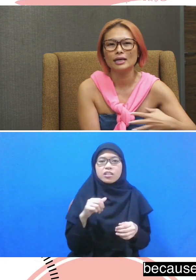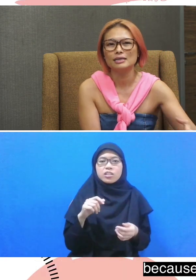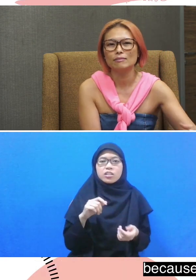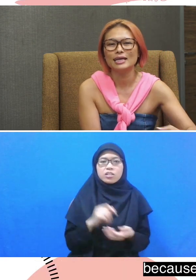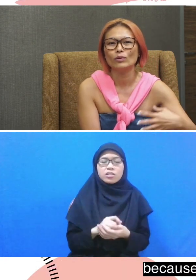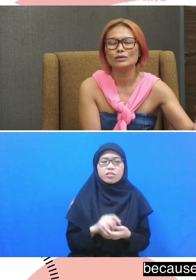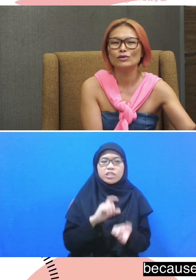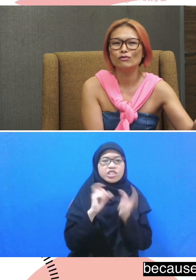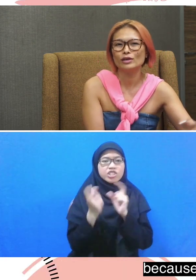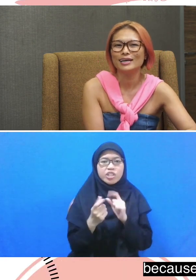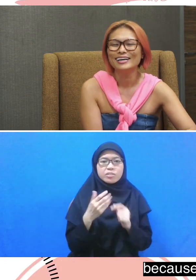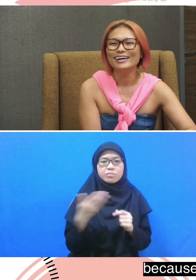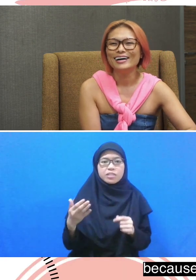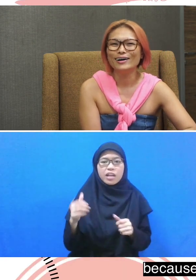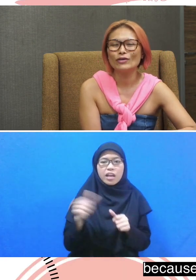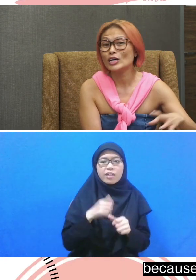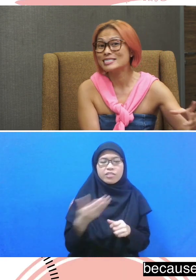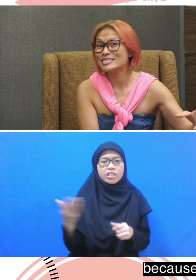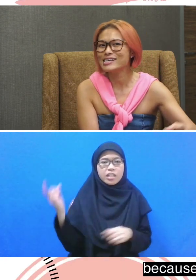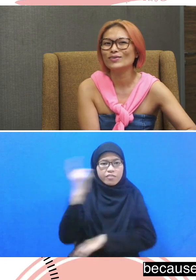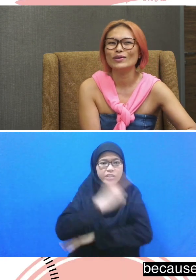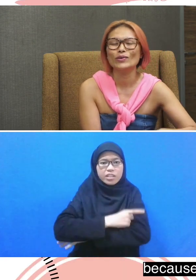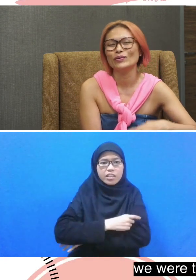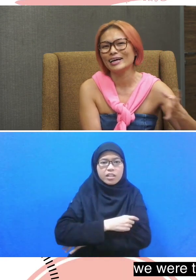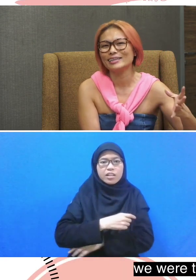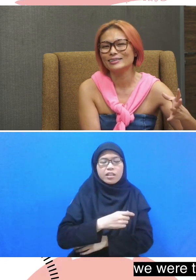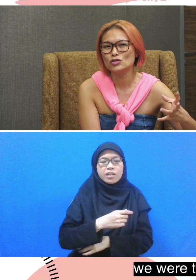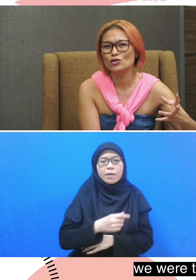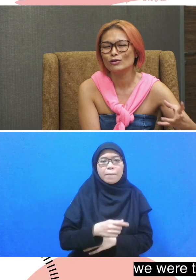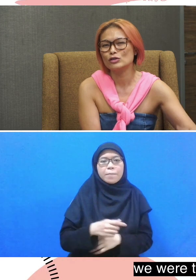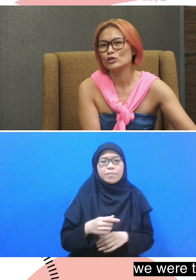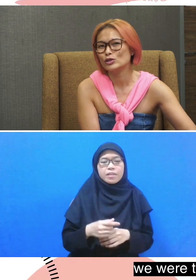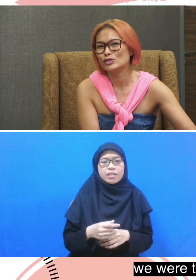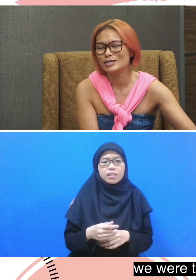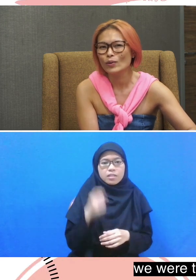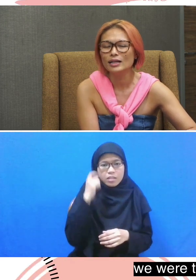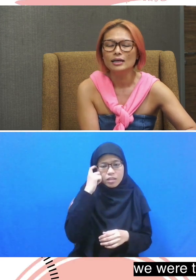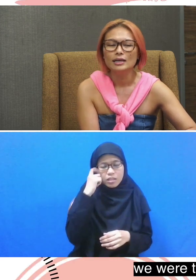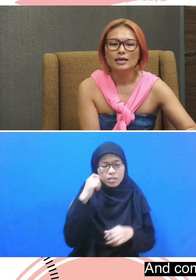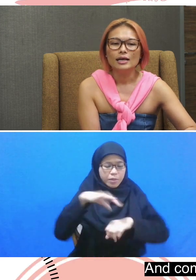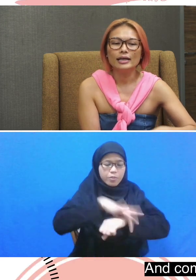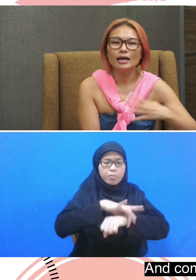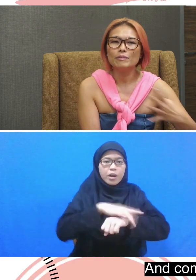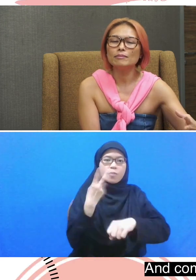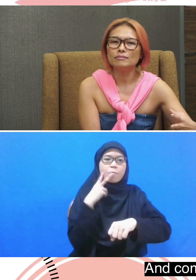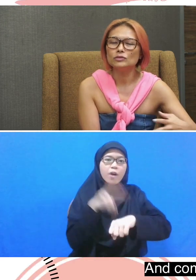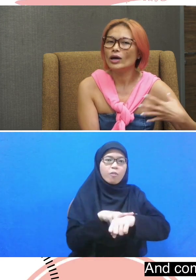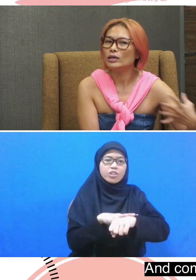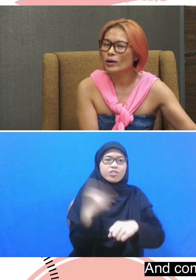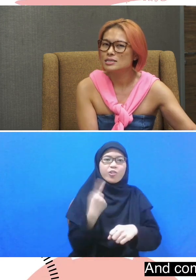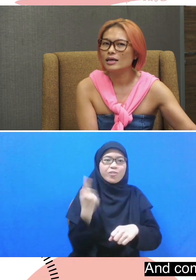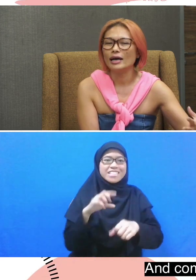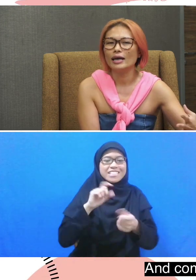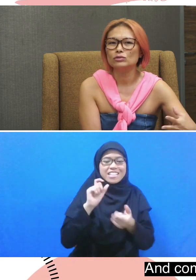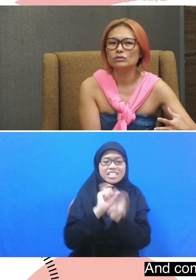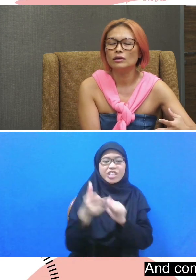because my dad was a duty-free franchisee, you know, and we were like the distributor for Swatch watches as well. And coming to